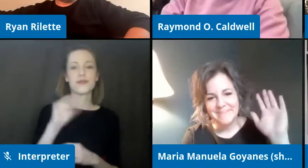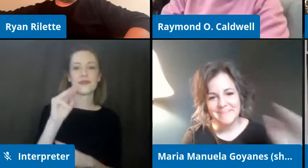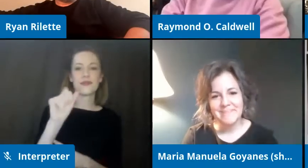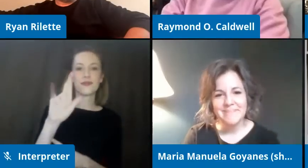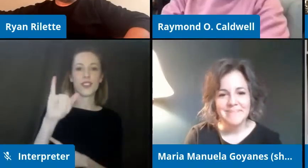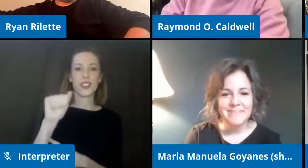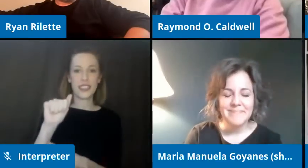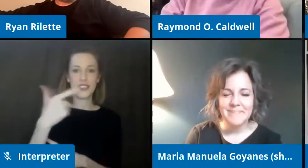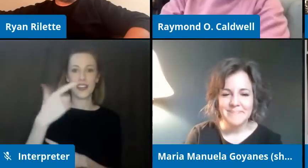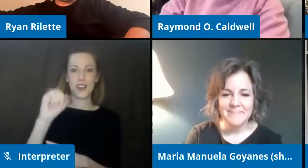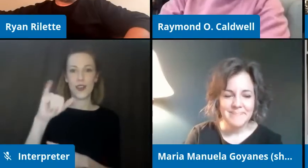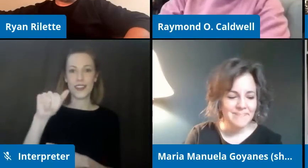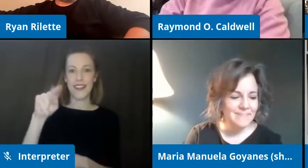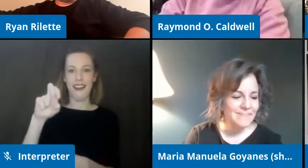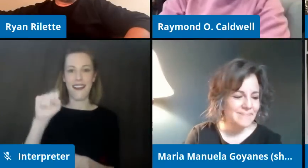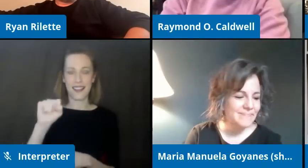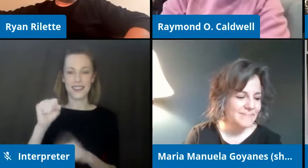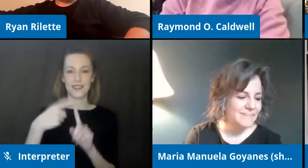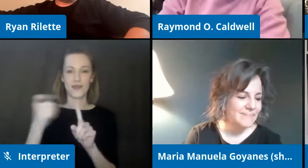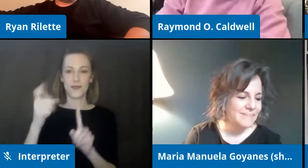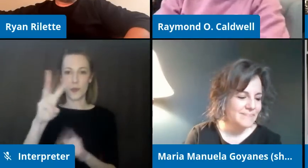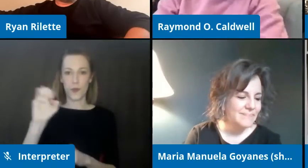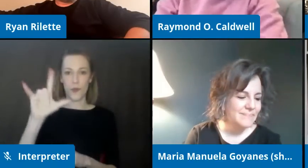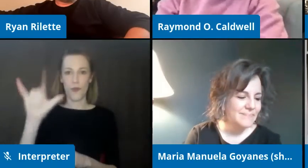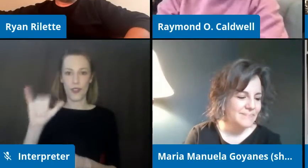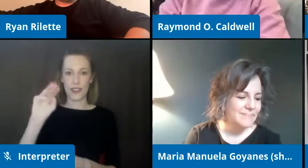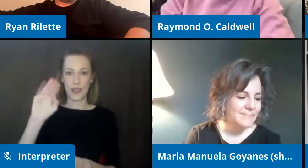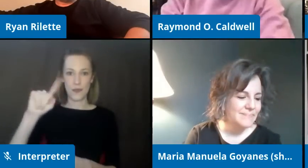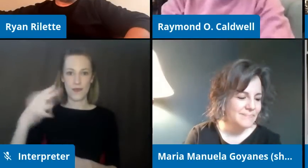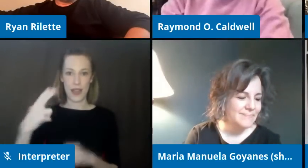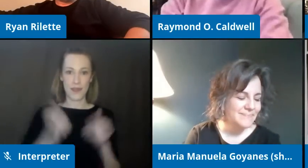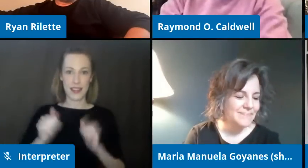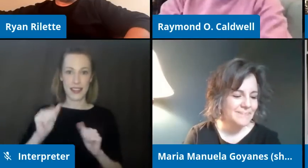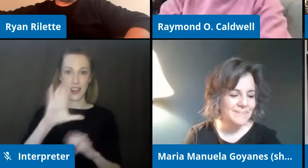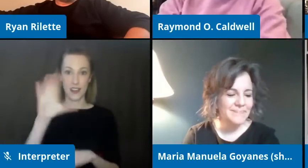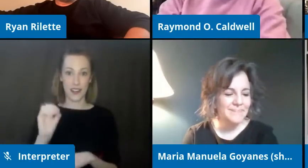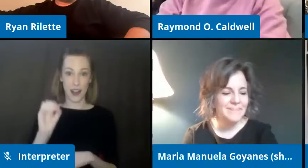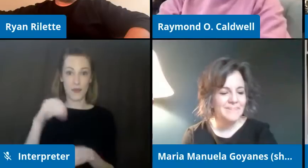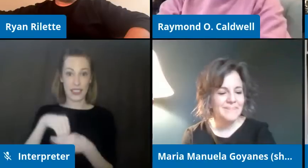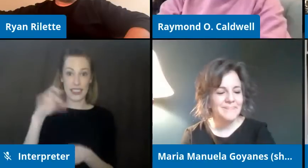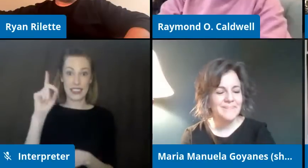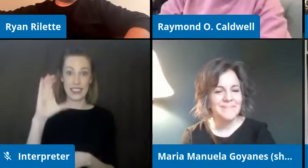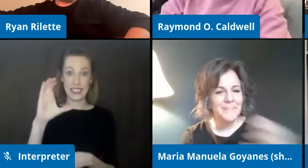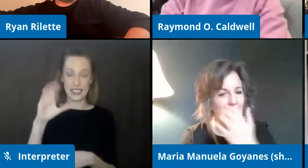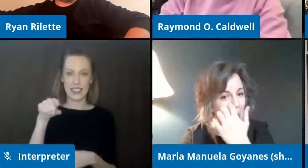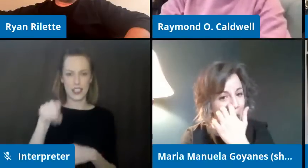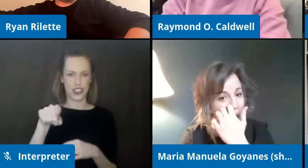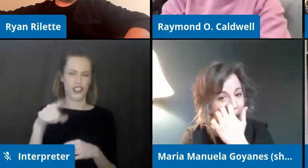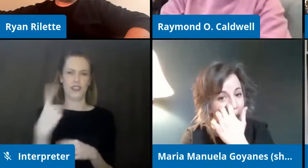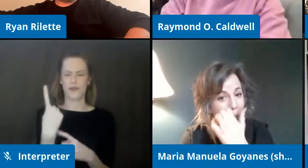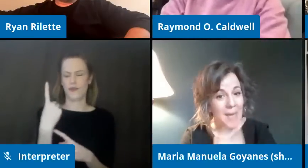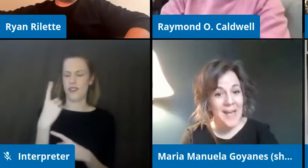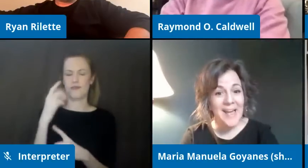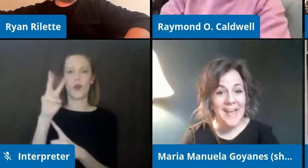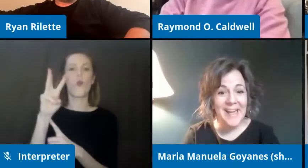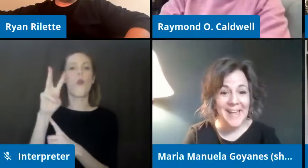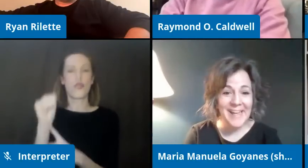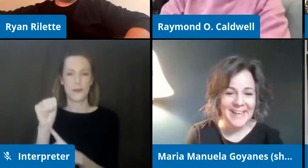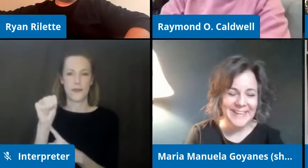in downtown DC, one of the great great elder statesmen of brand new theater.